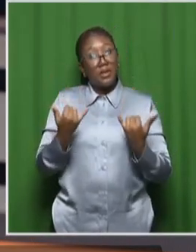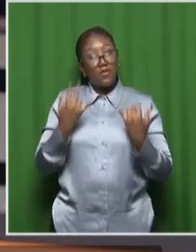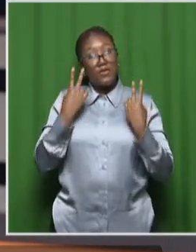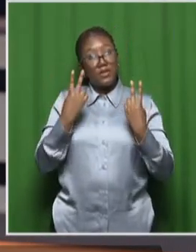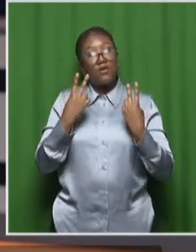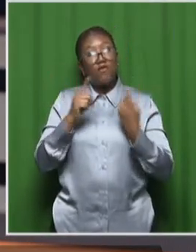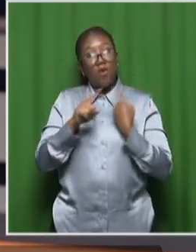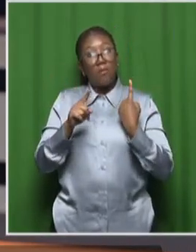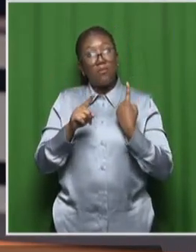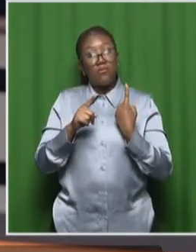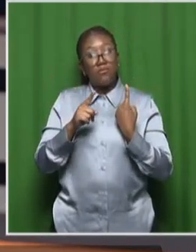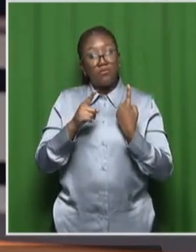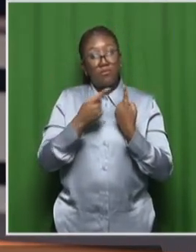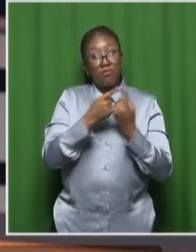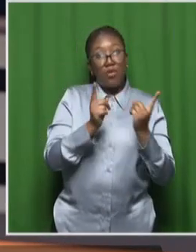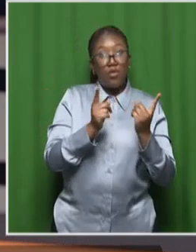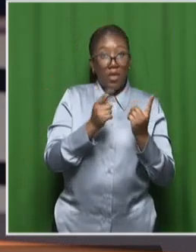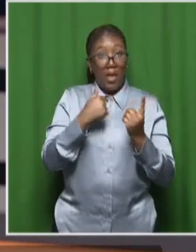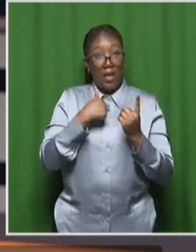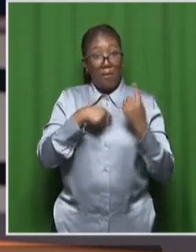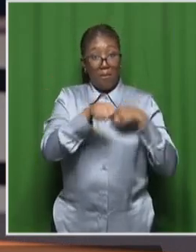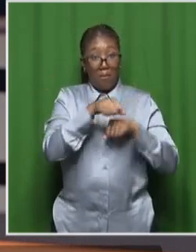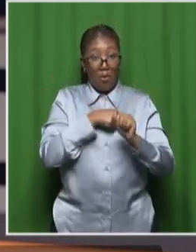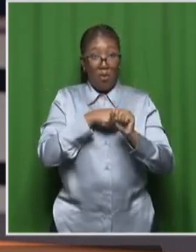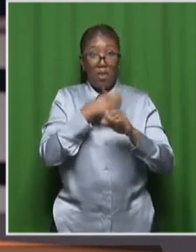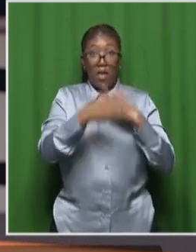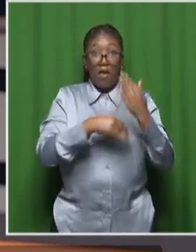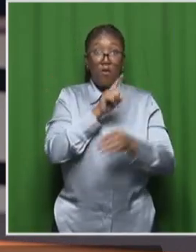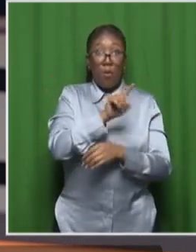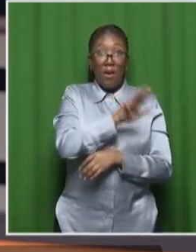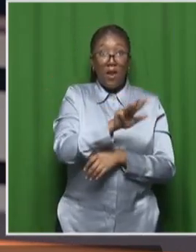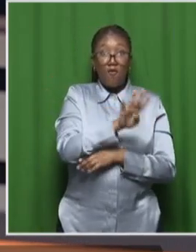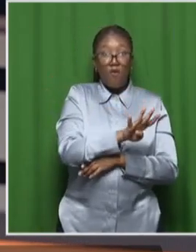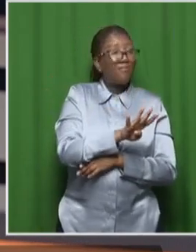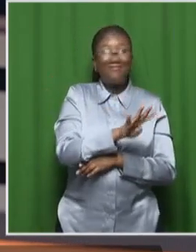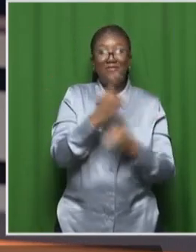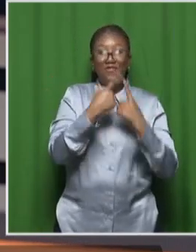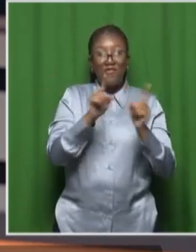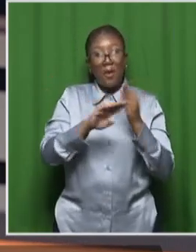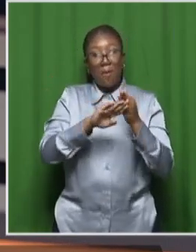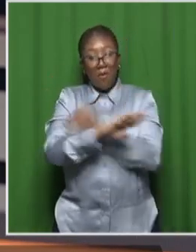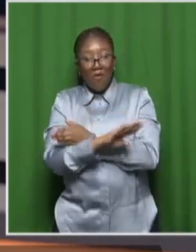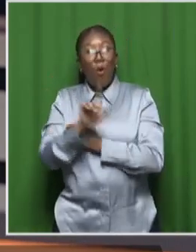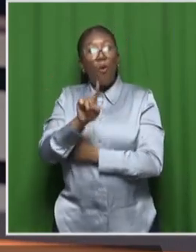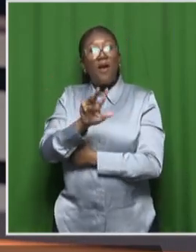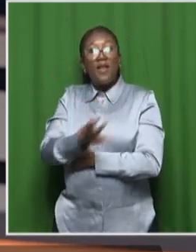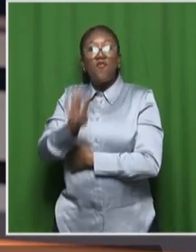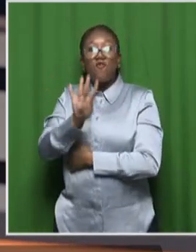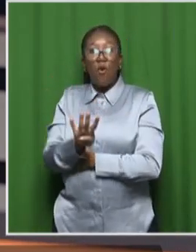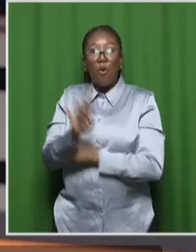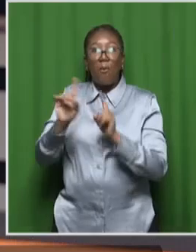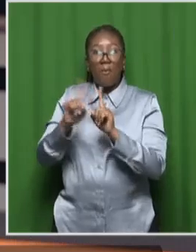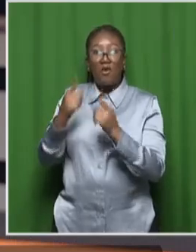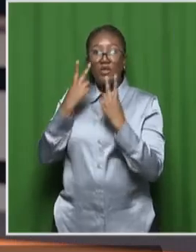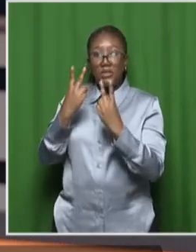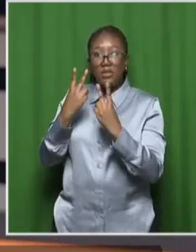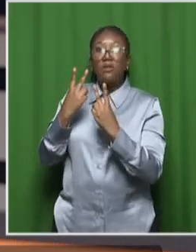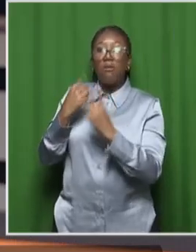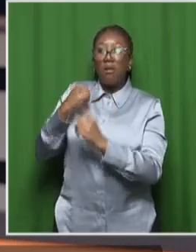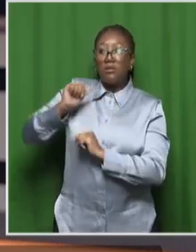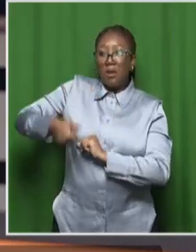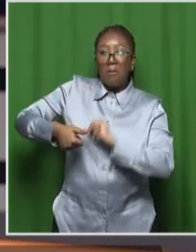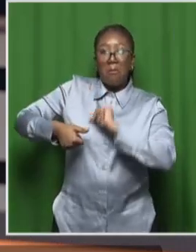lens, you saying you're not a born free. I mean, so the gift of that is that you're able to also look at the evolution. Yes. And